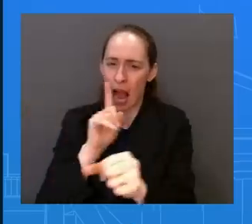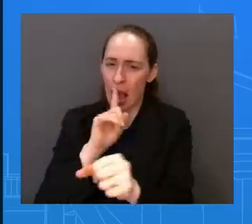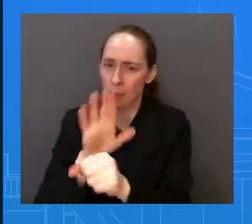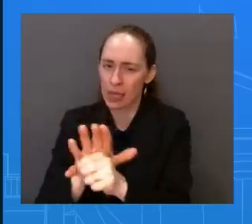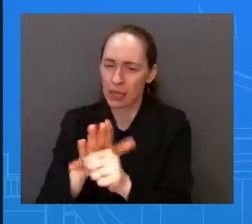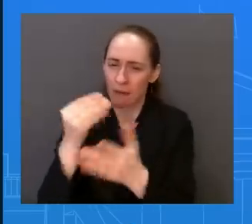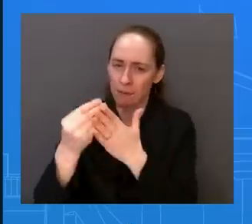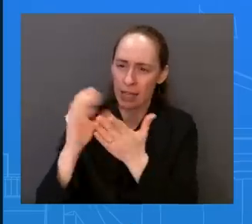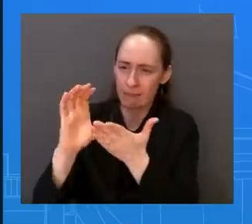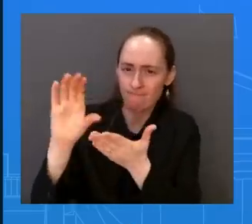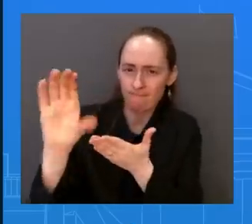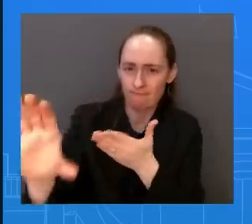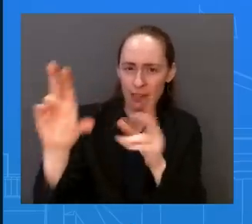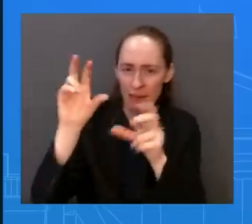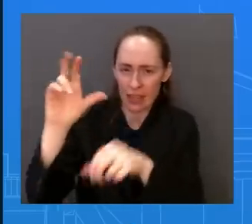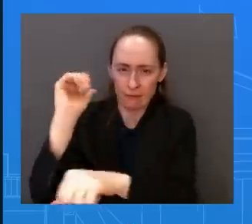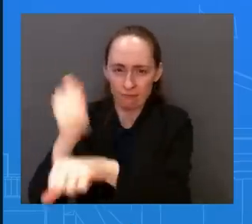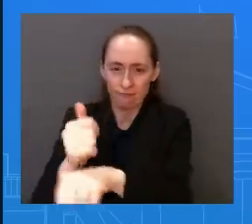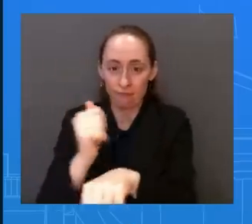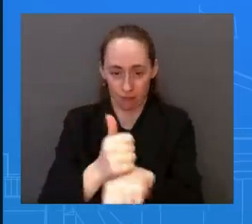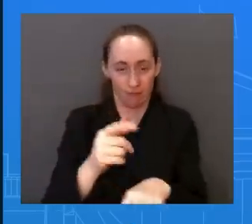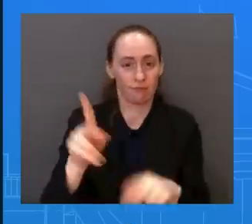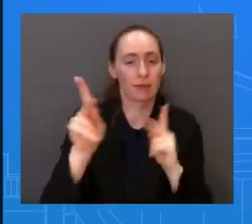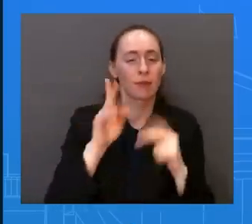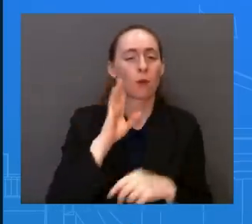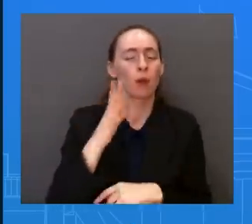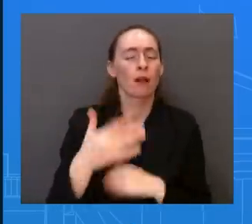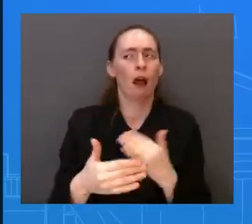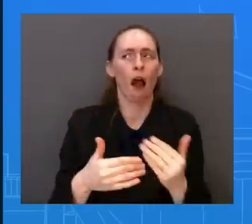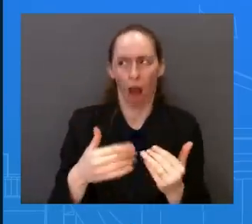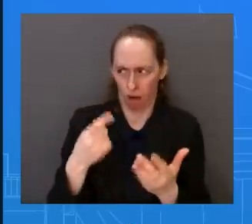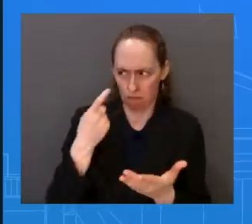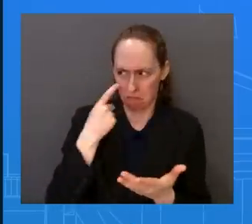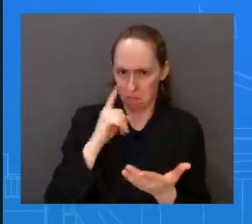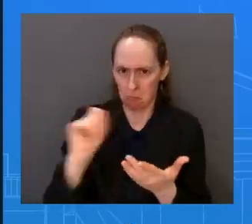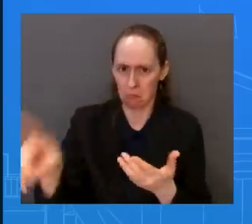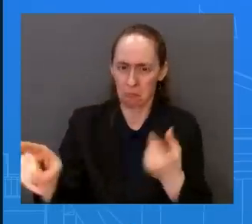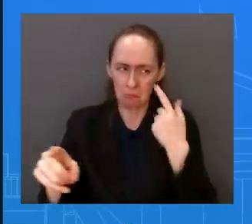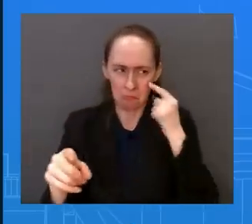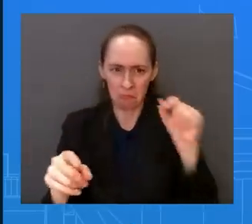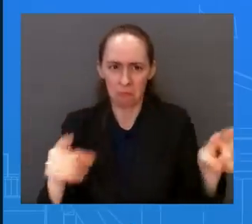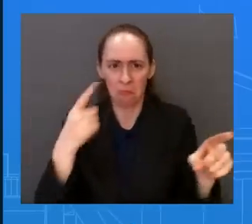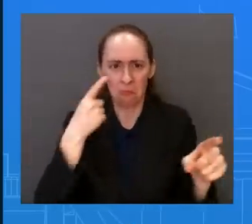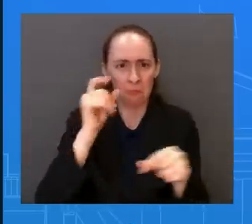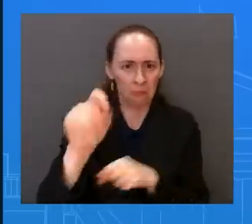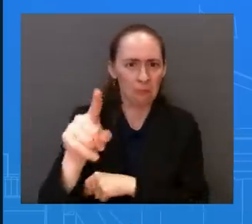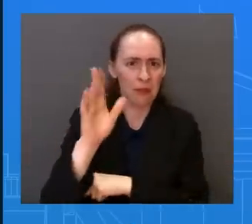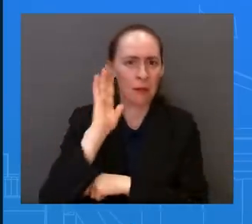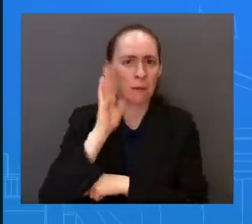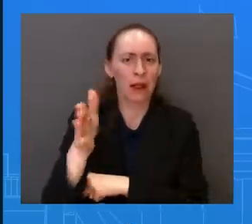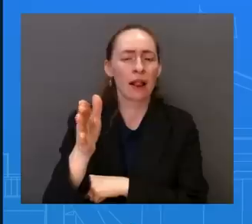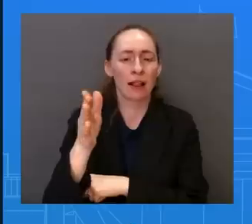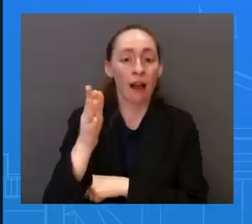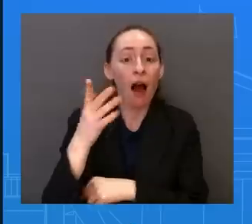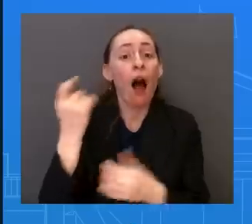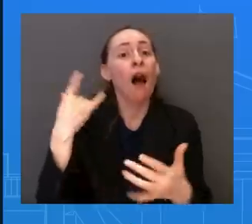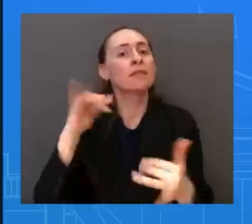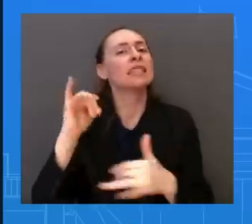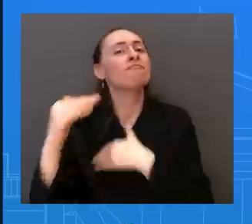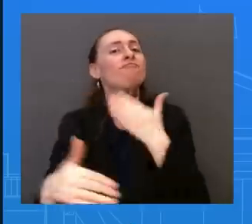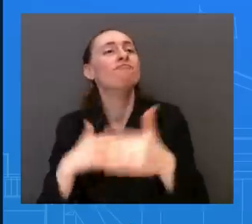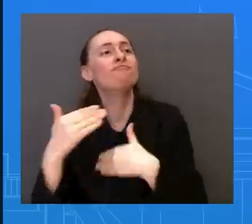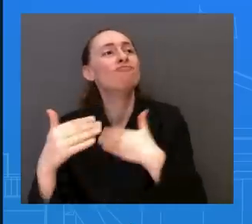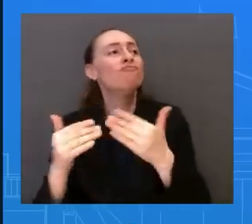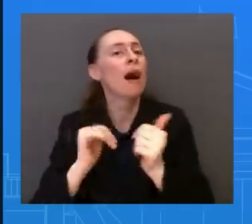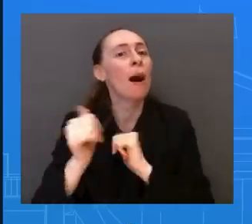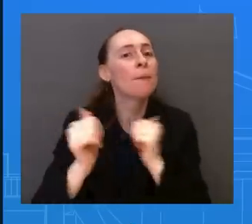our strategic edge in an area like semiconductors, we also have to be committed to doing it over a multi-year period. Certainly that's true of other countries where